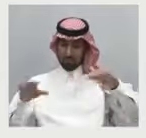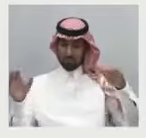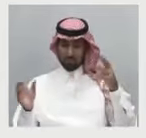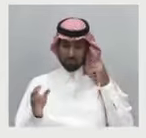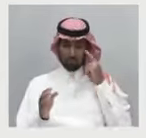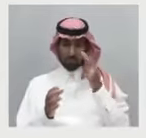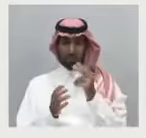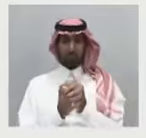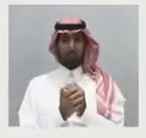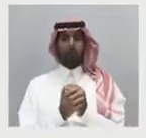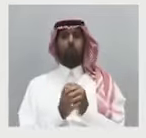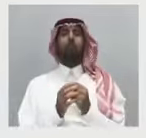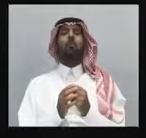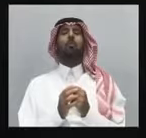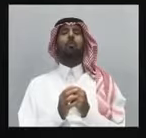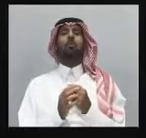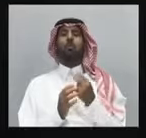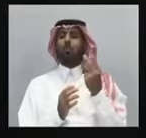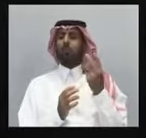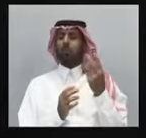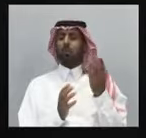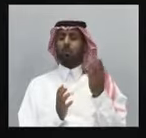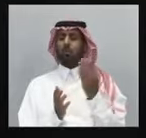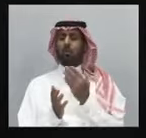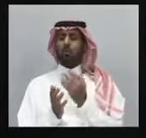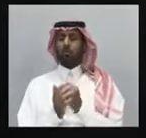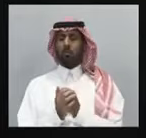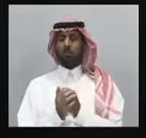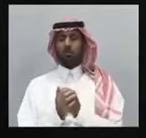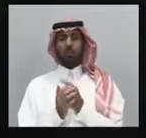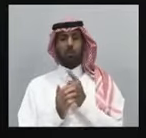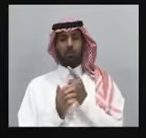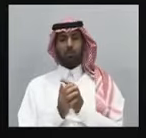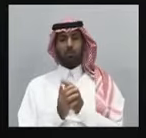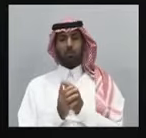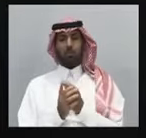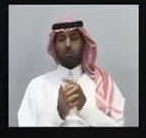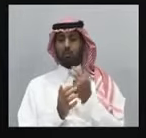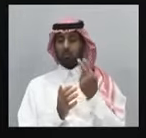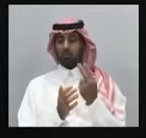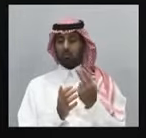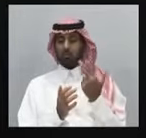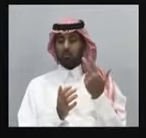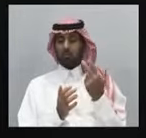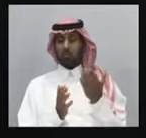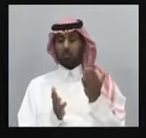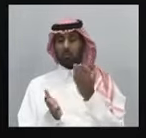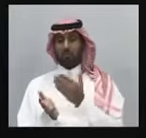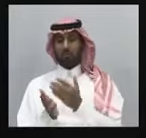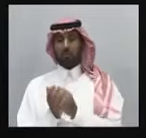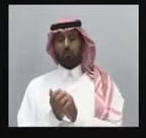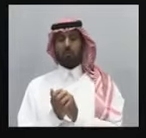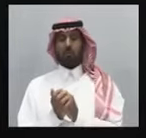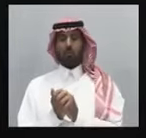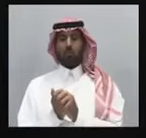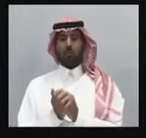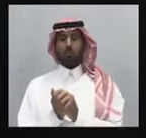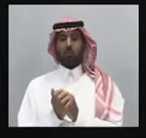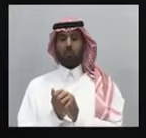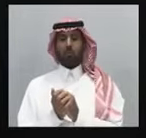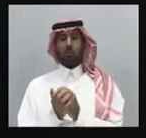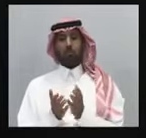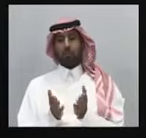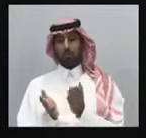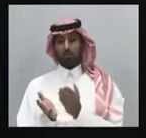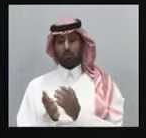said the last 2 are so hard, but that one requires an outgoing and a friendly person. Let's